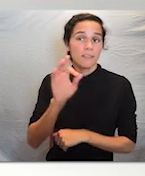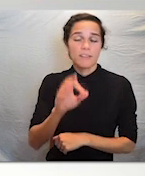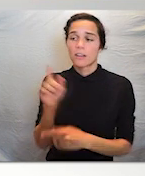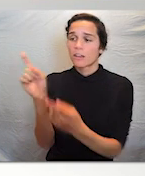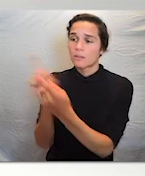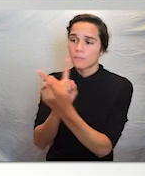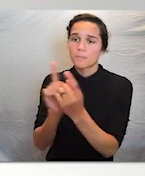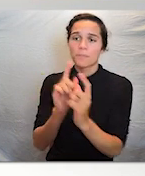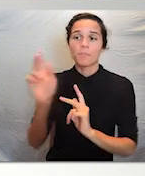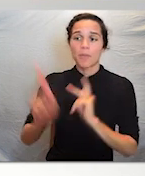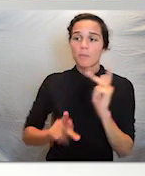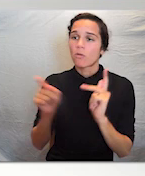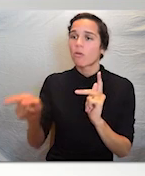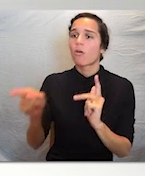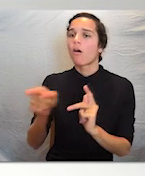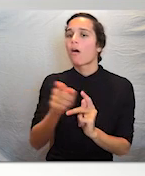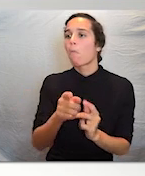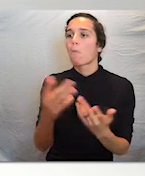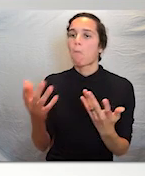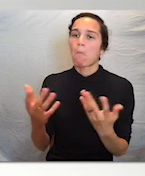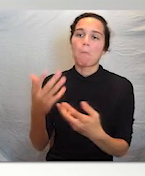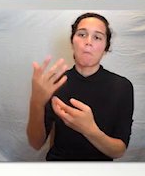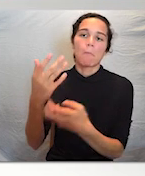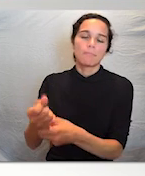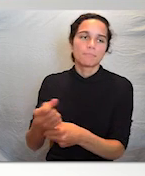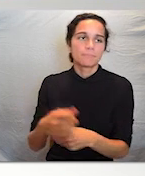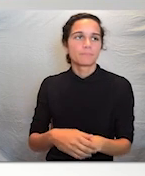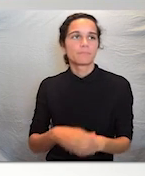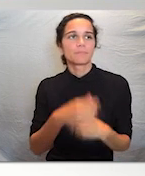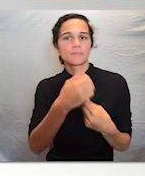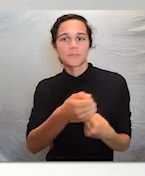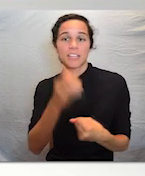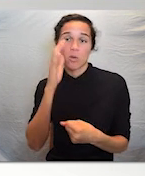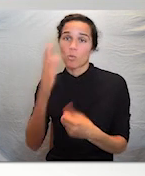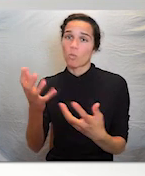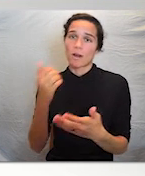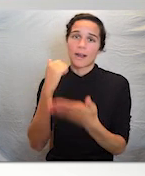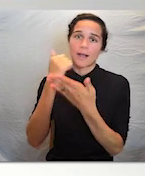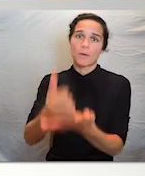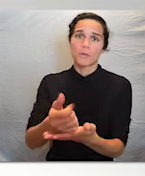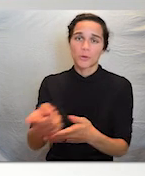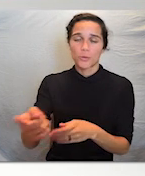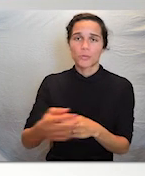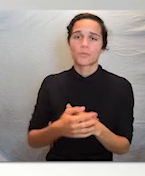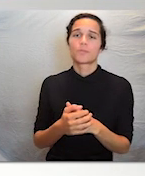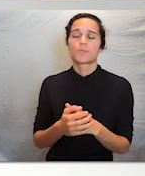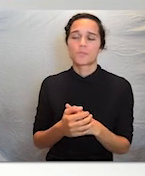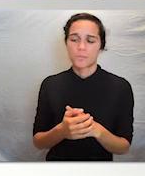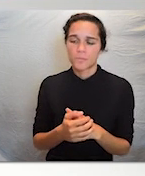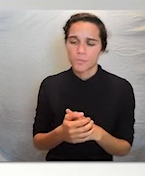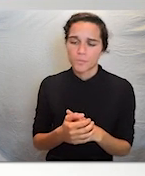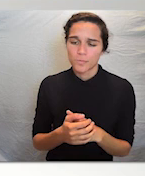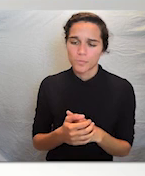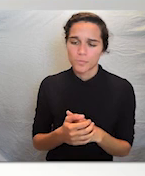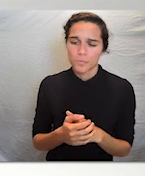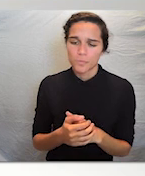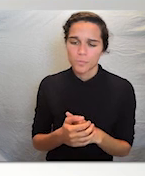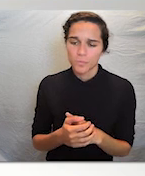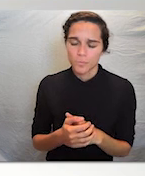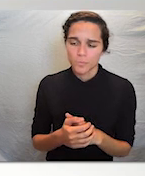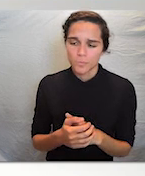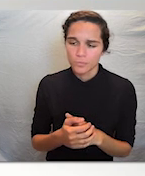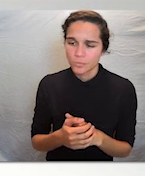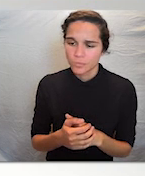mislead you. There's people that are going to actually have your best interests at heart. And it's best